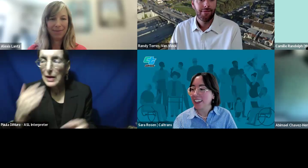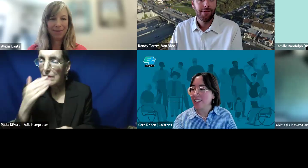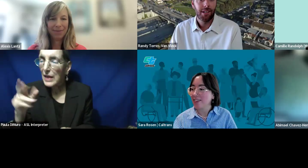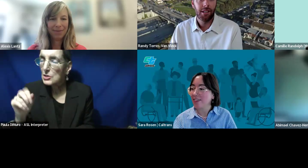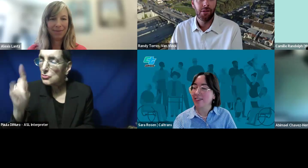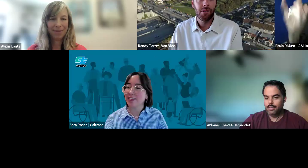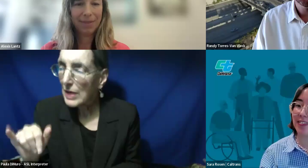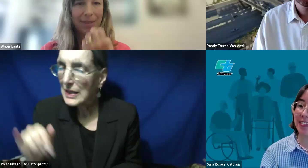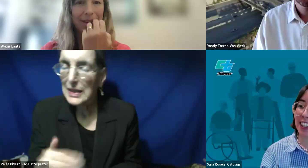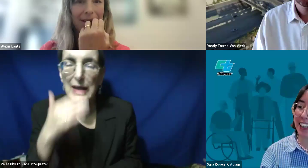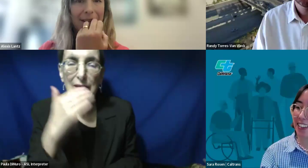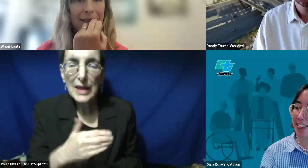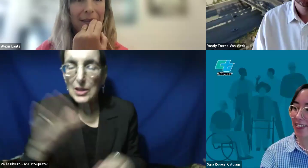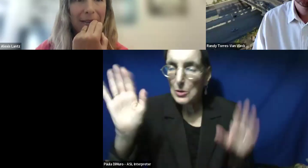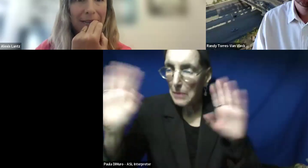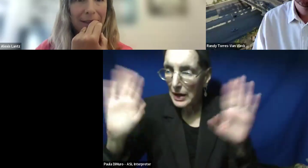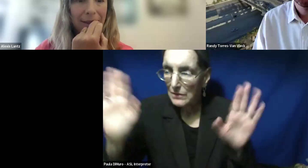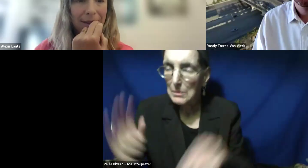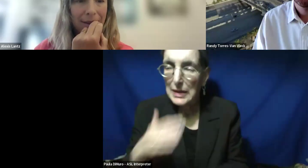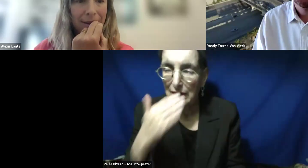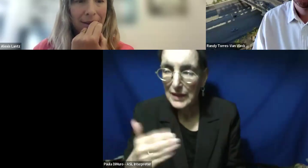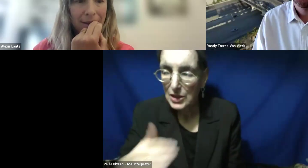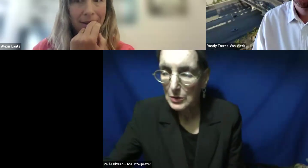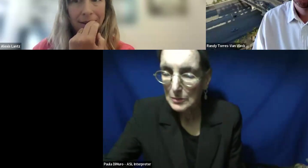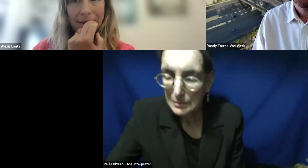and take care. Bye, everybody. Thank you.